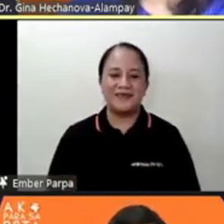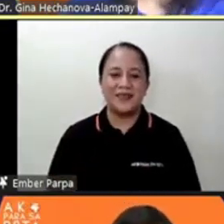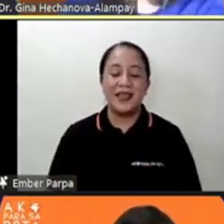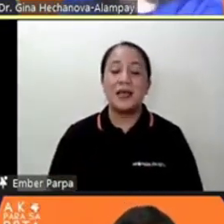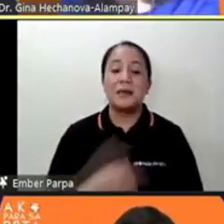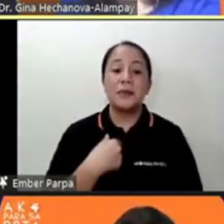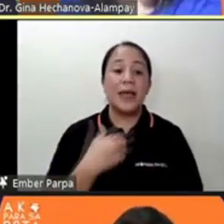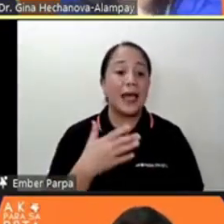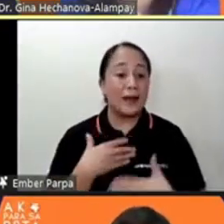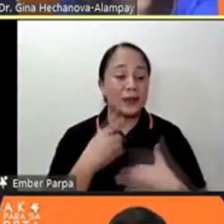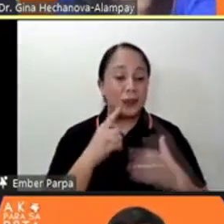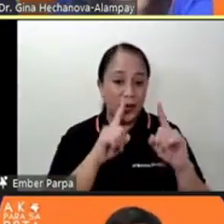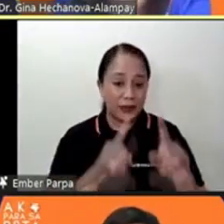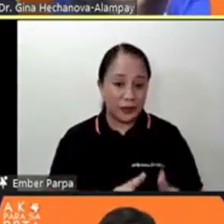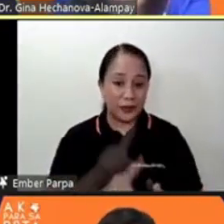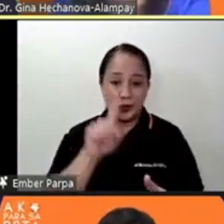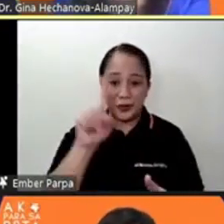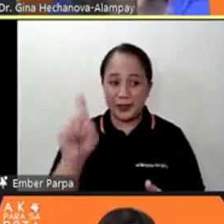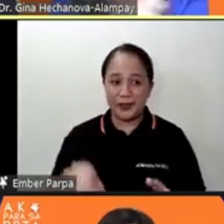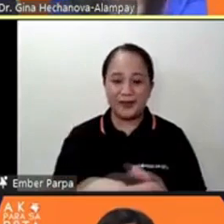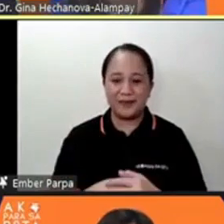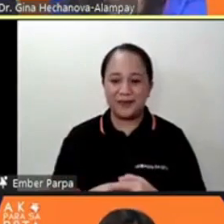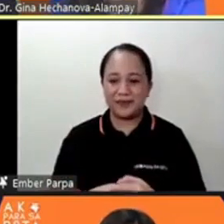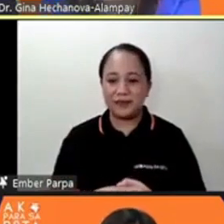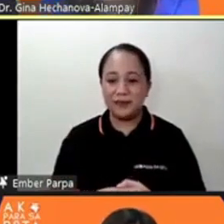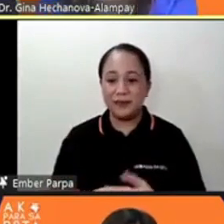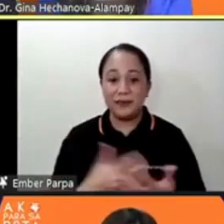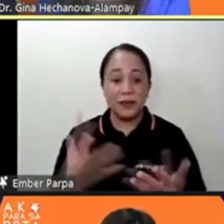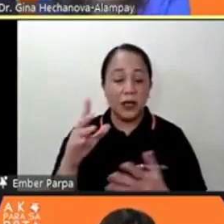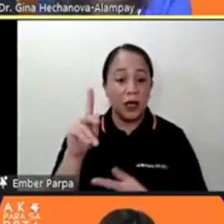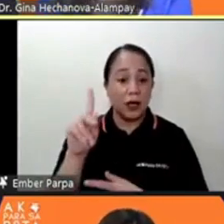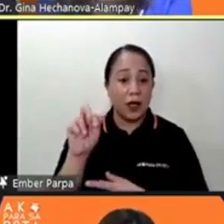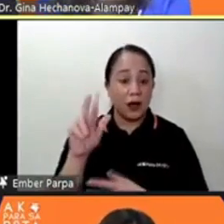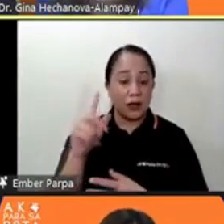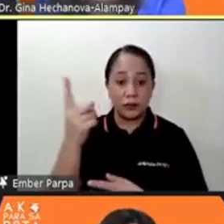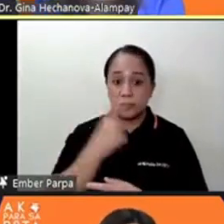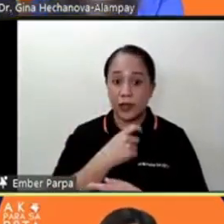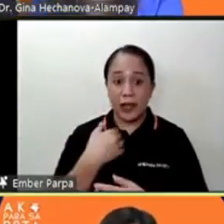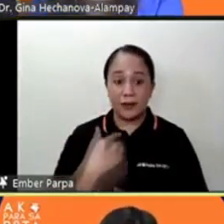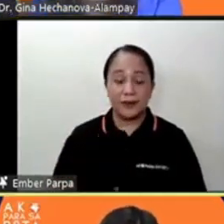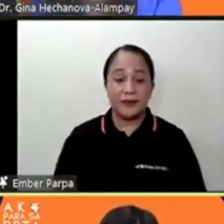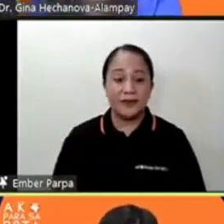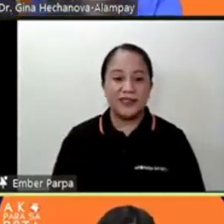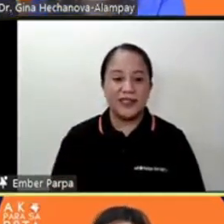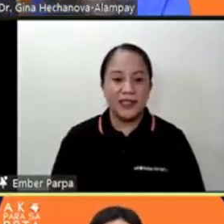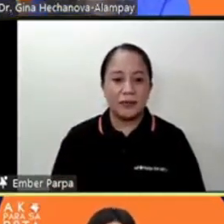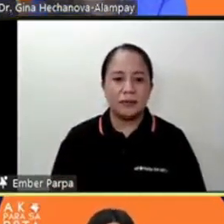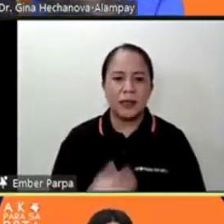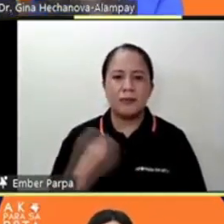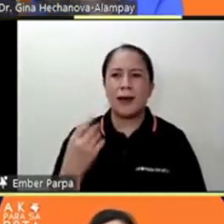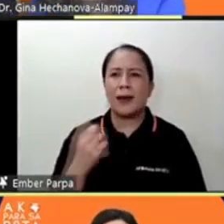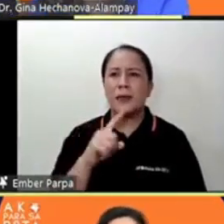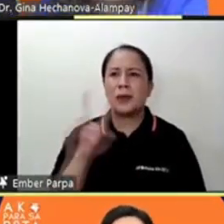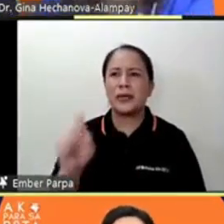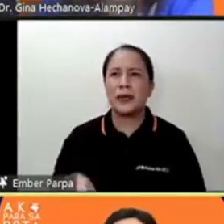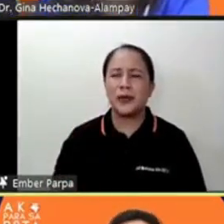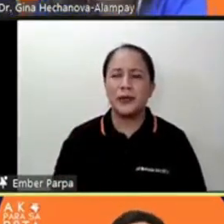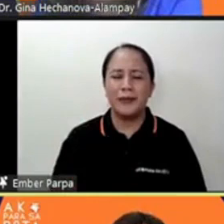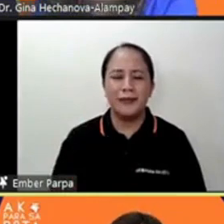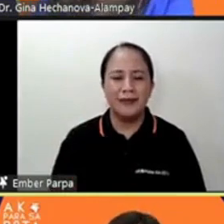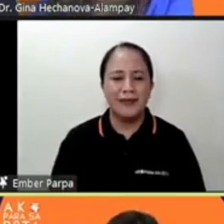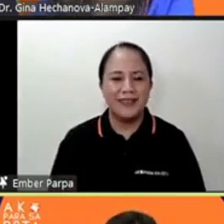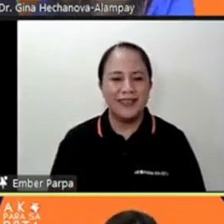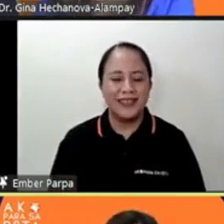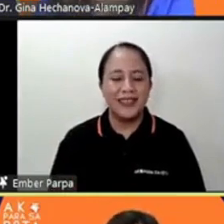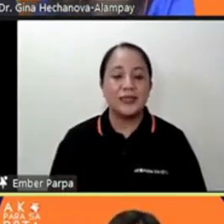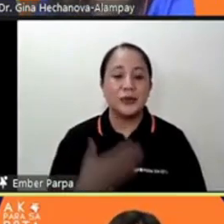be happy to answer your questions. Unless, Cara, you have a question for me. Ako, ang dami kong tanong. Thanks,